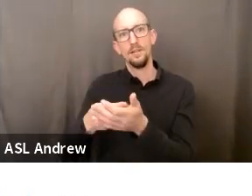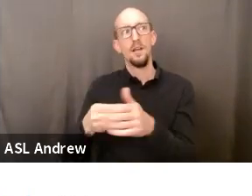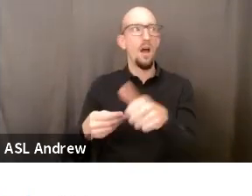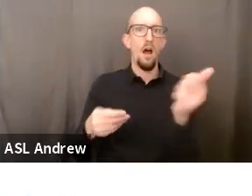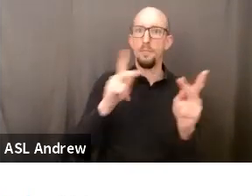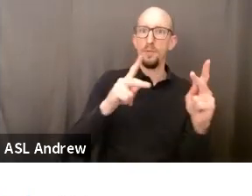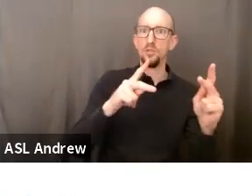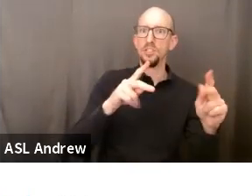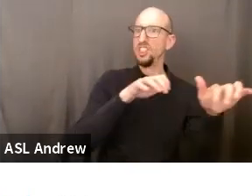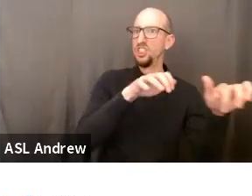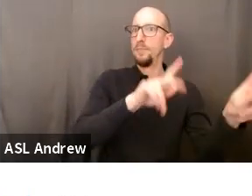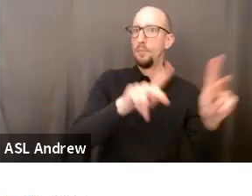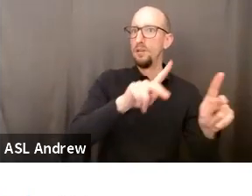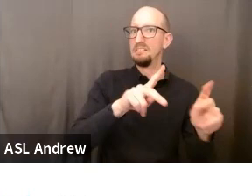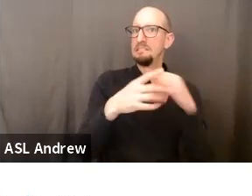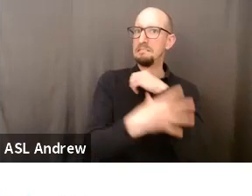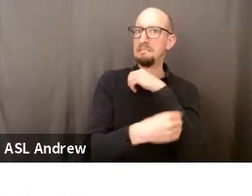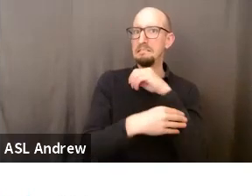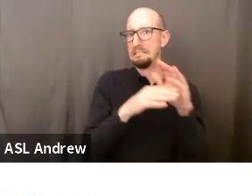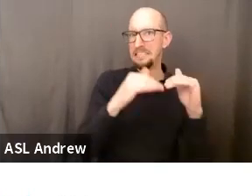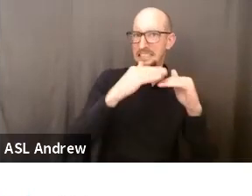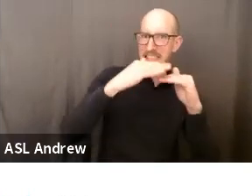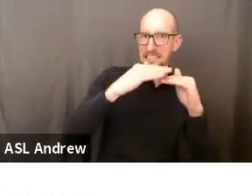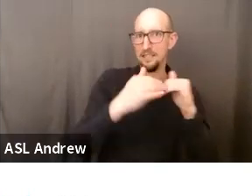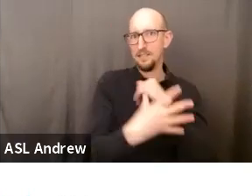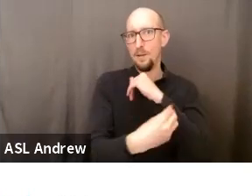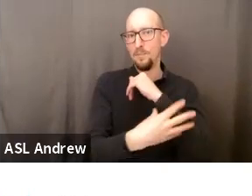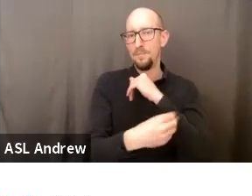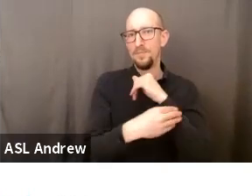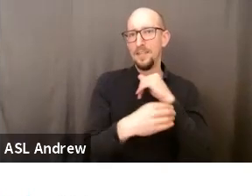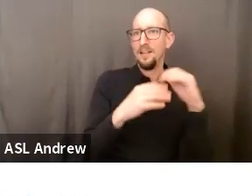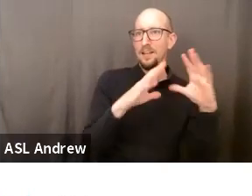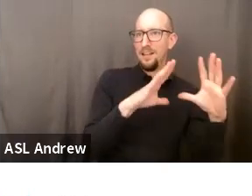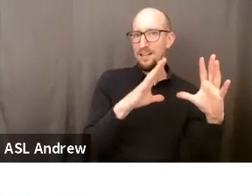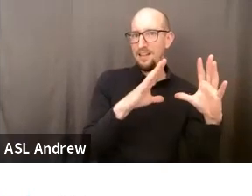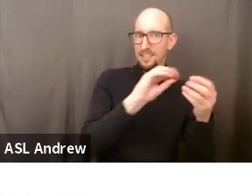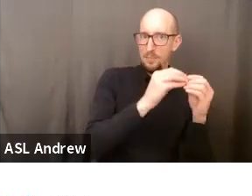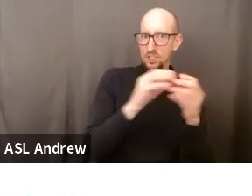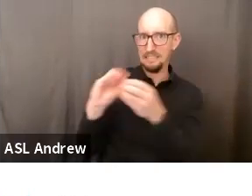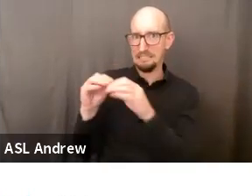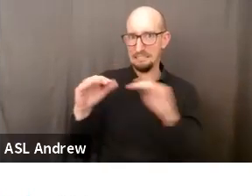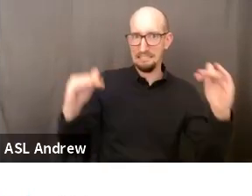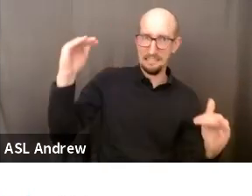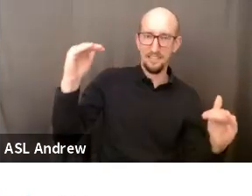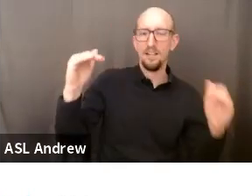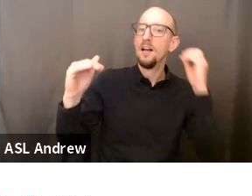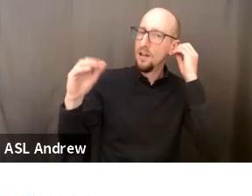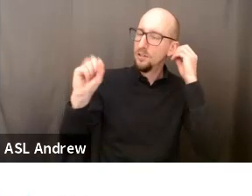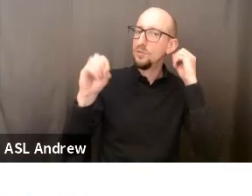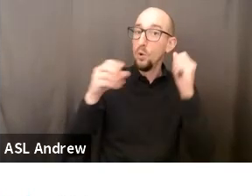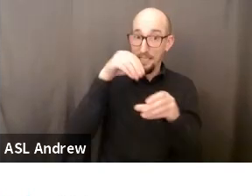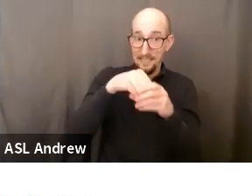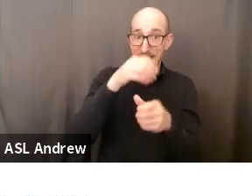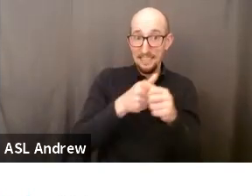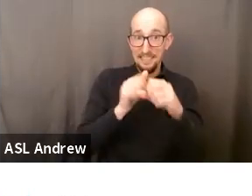floating in and out of the poverty level. And so within the census tract, I think there's even more nuance with